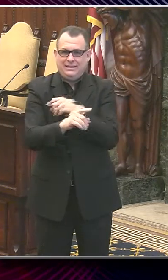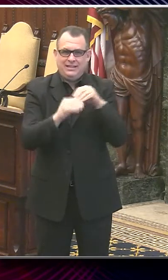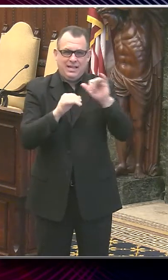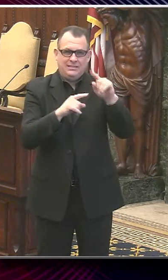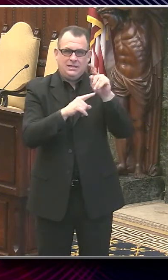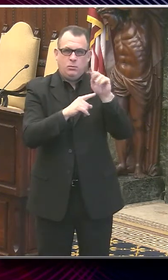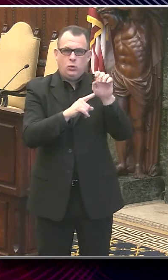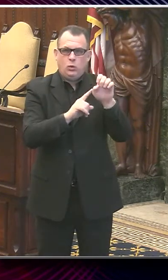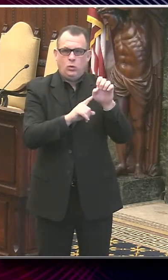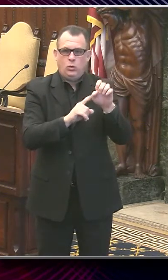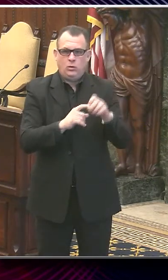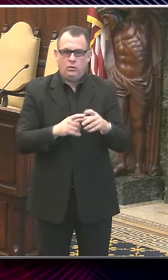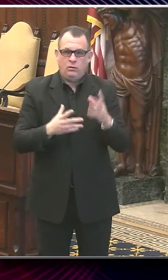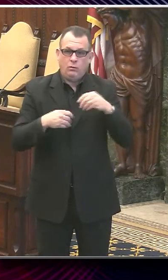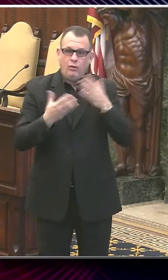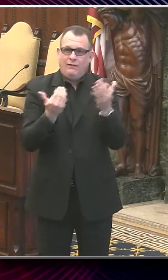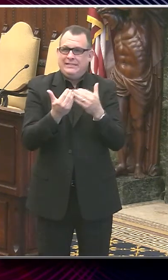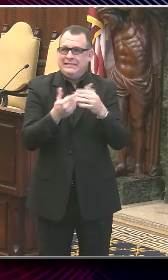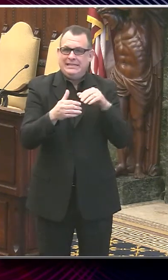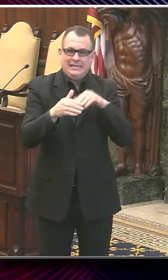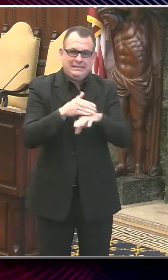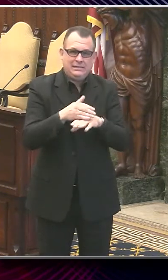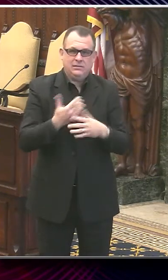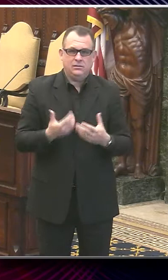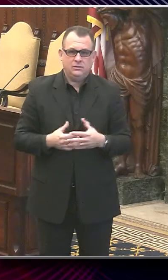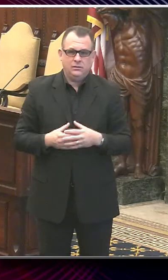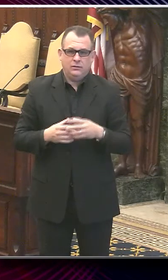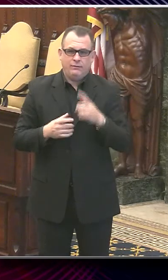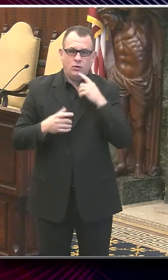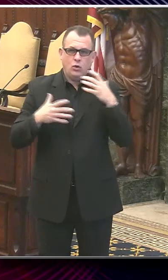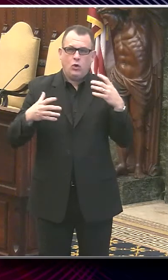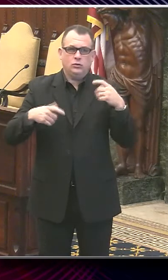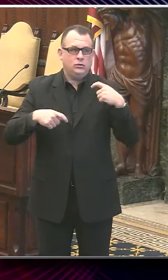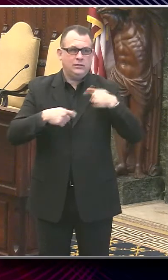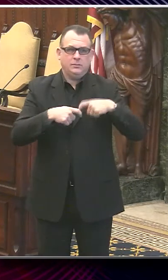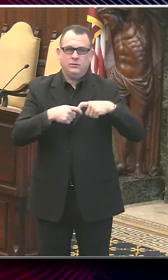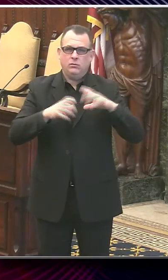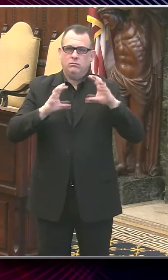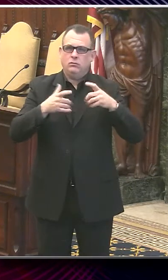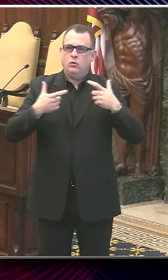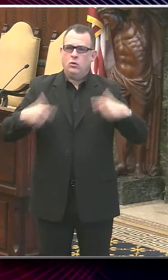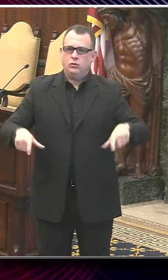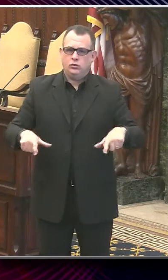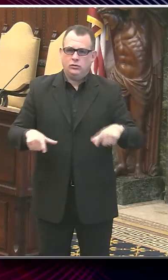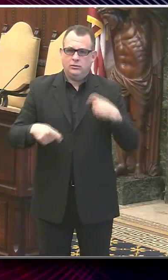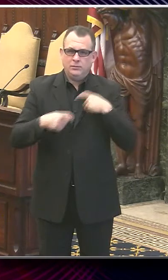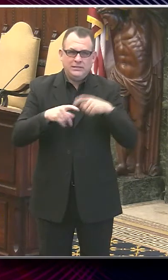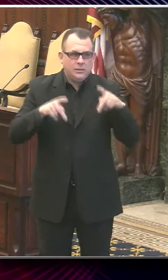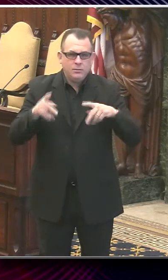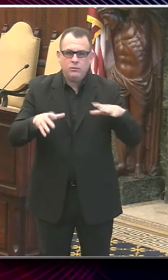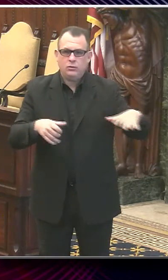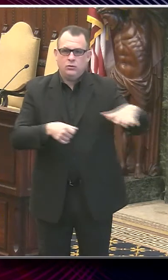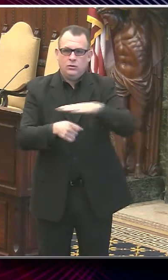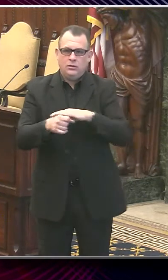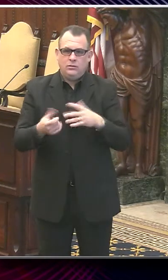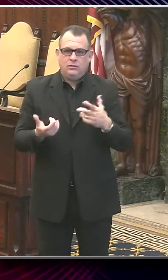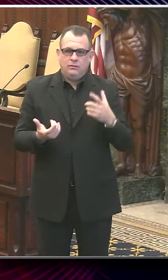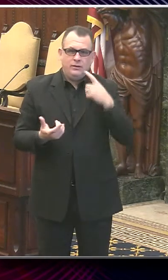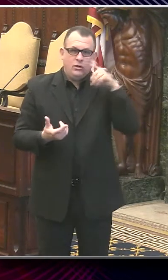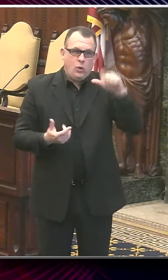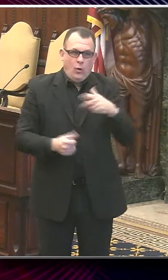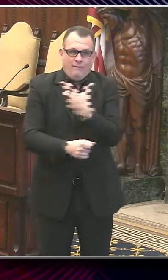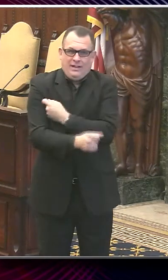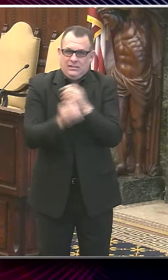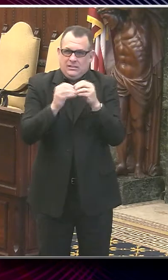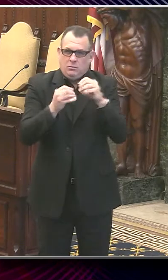site provides easy access to a large Hispanic population in the city. We know that Hispanics are the most under-vaccinated group in the entire